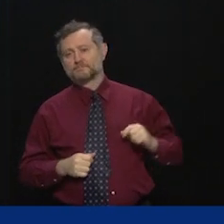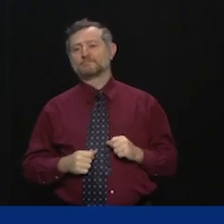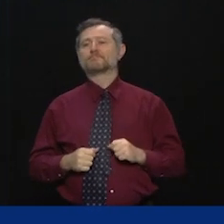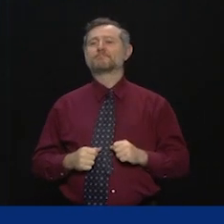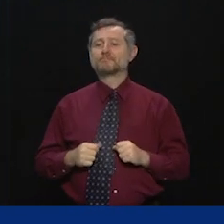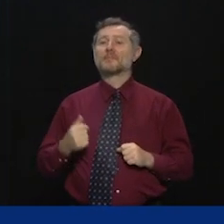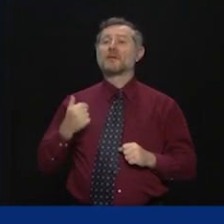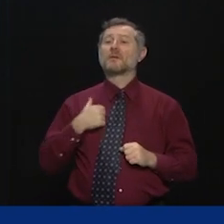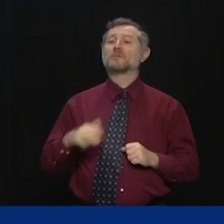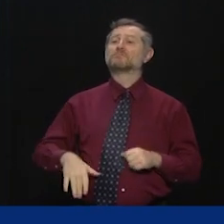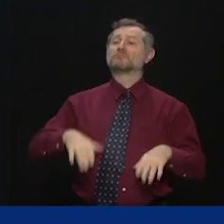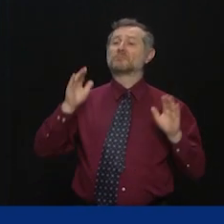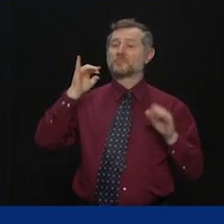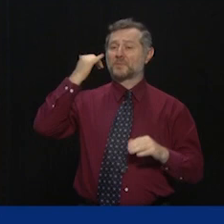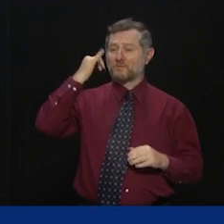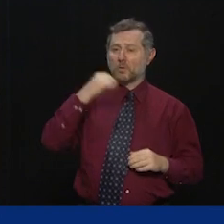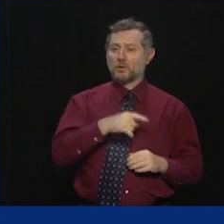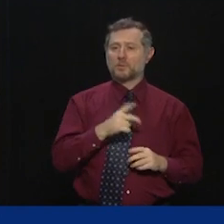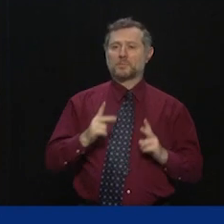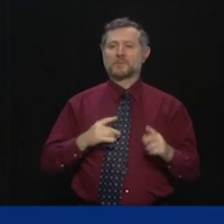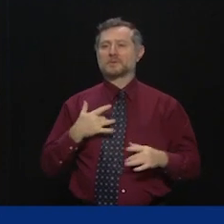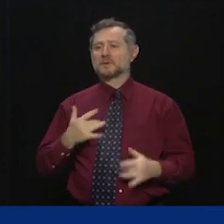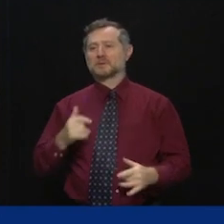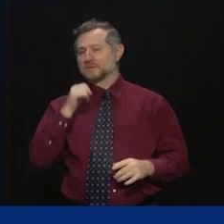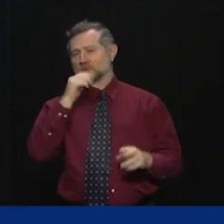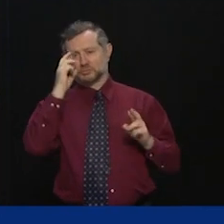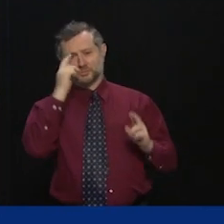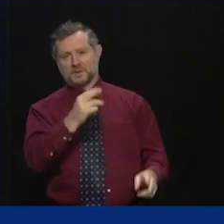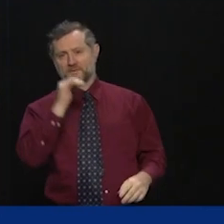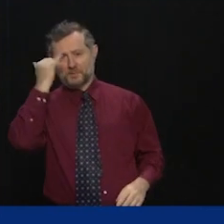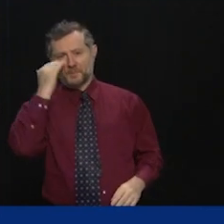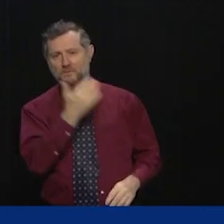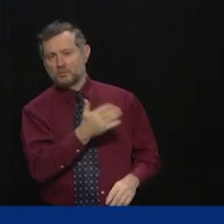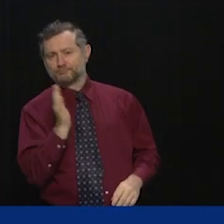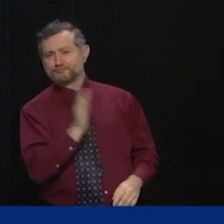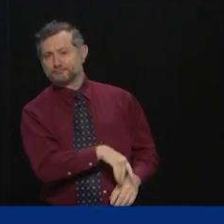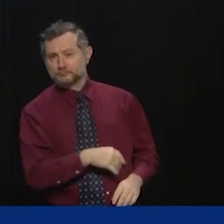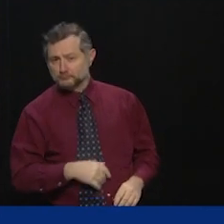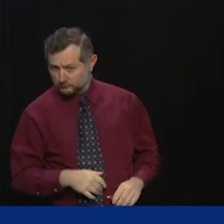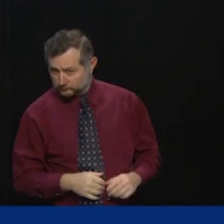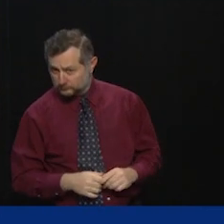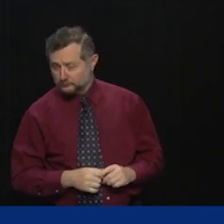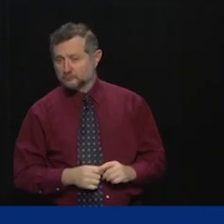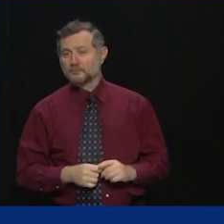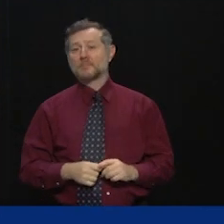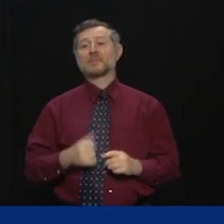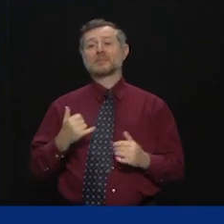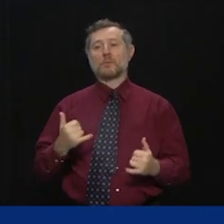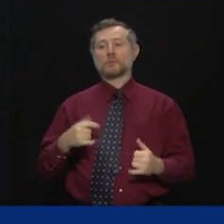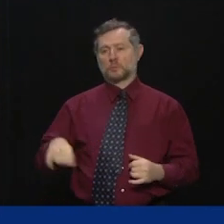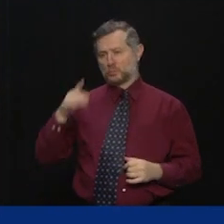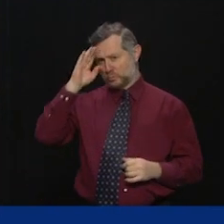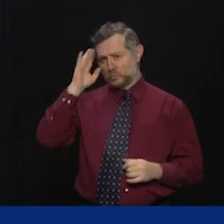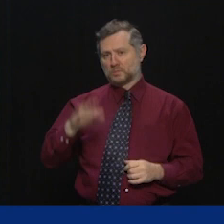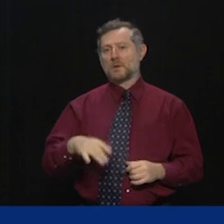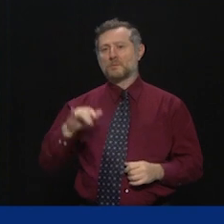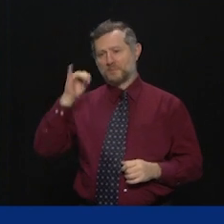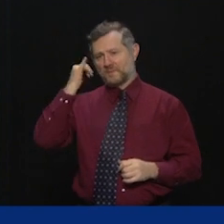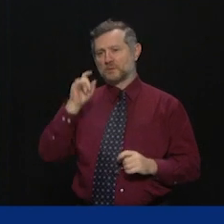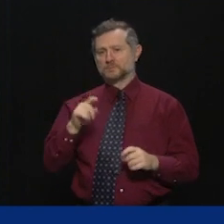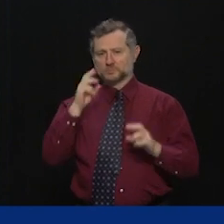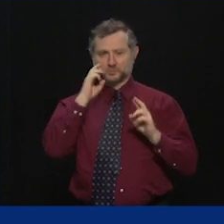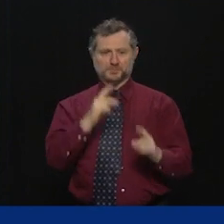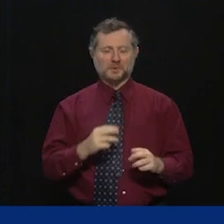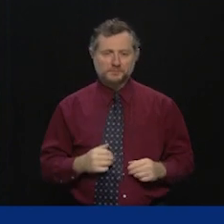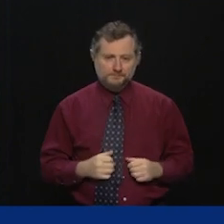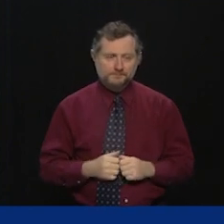your shoulder because people don't give you the respect you think you deserve. And maybe we had some, they know now. Places like that